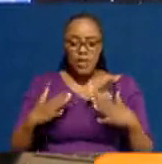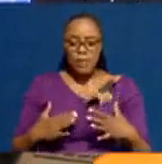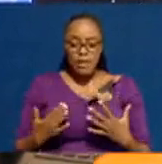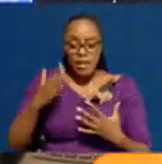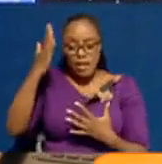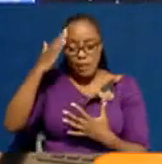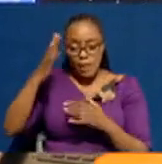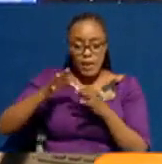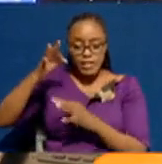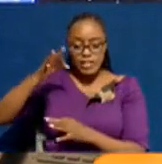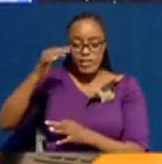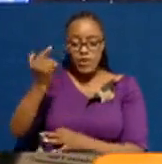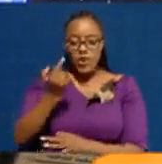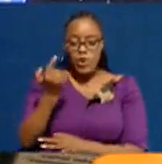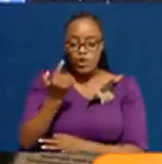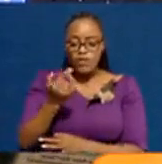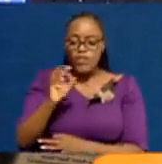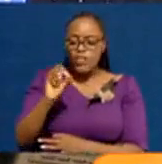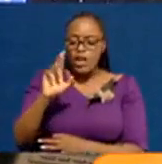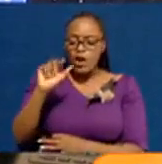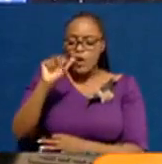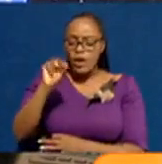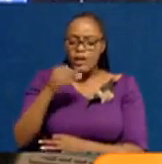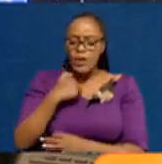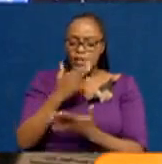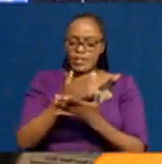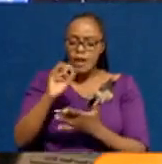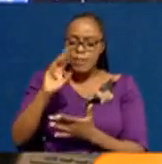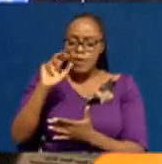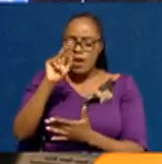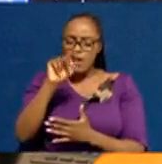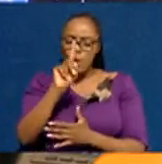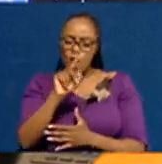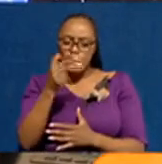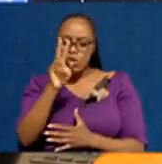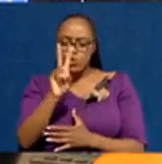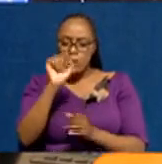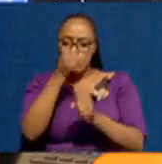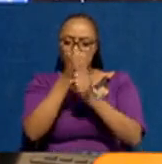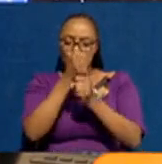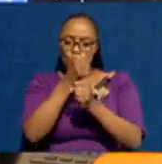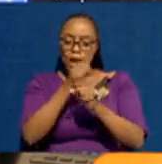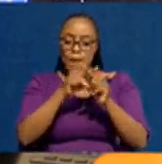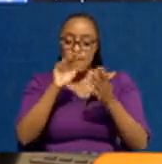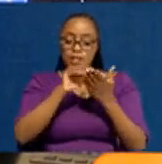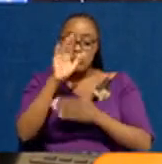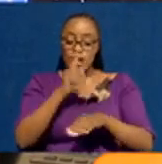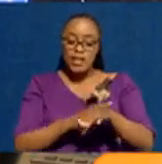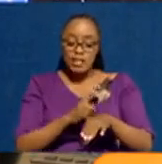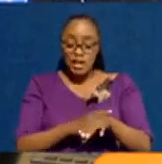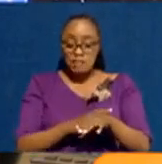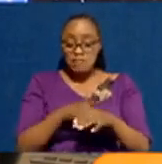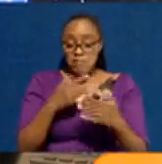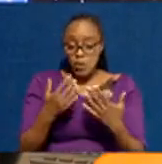molecule depends on the organ of interest. We do have some organs that one or two molecules could work for them, but most times the name